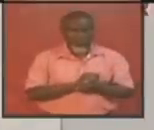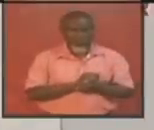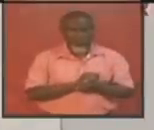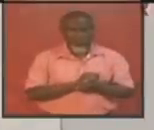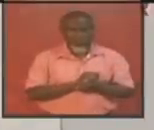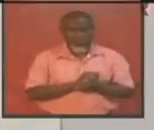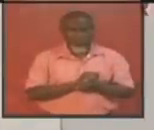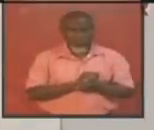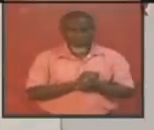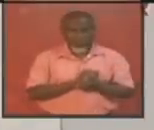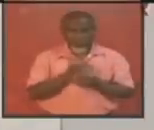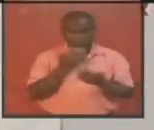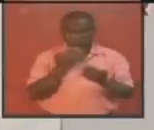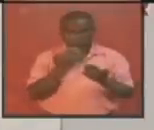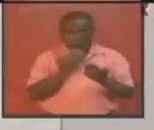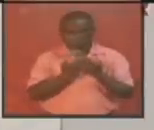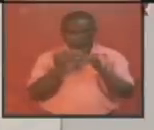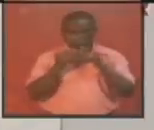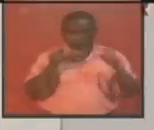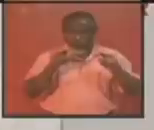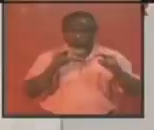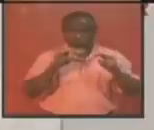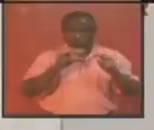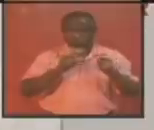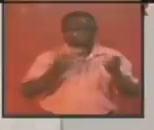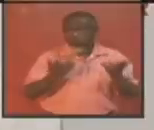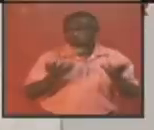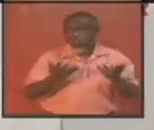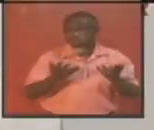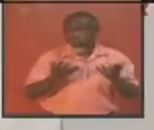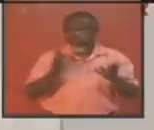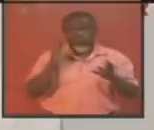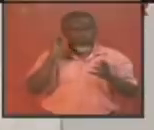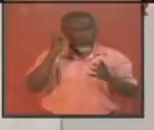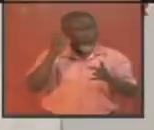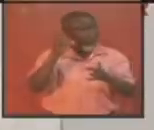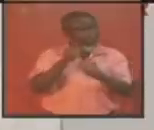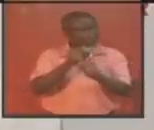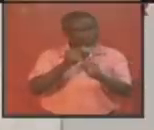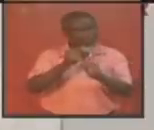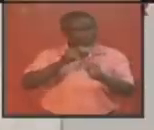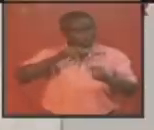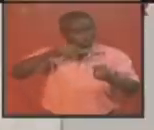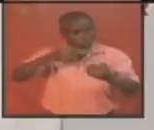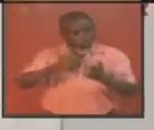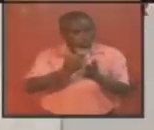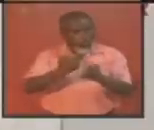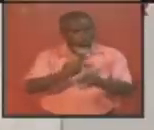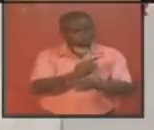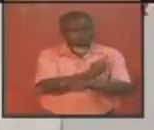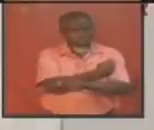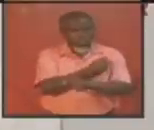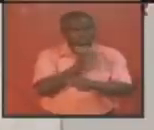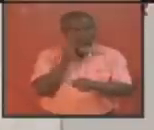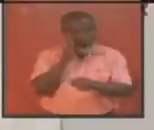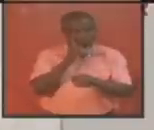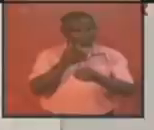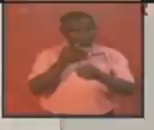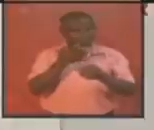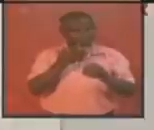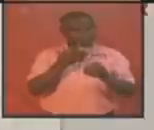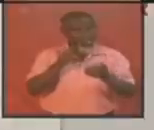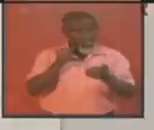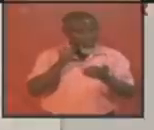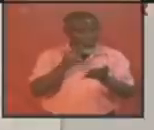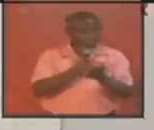is that additional vaccines are coming on stream as we speak. There are signs that there's improvement